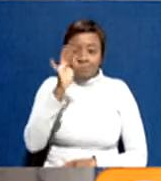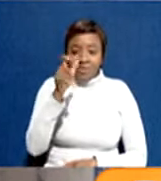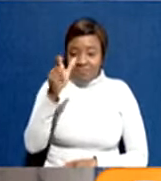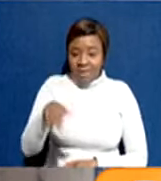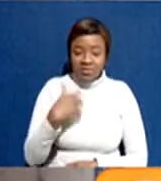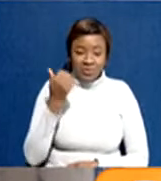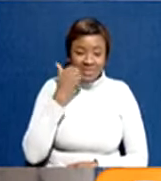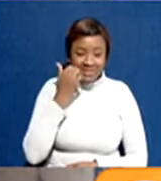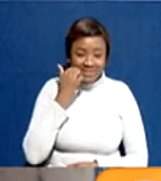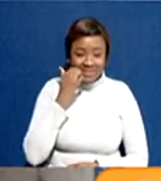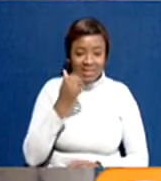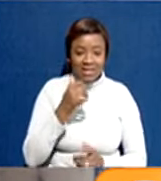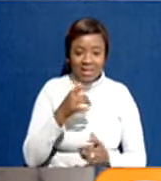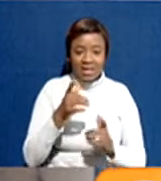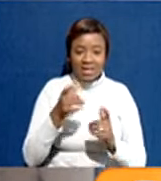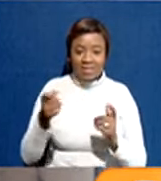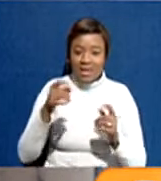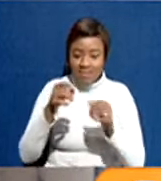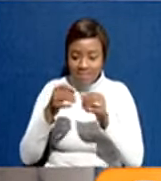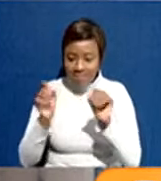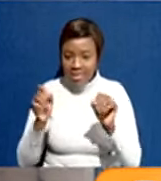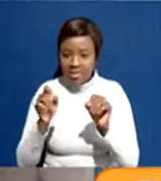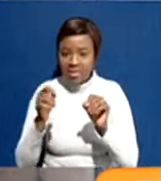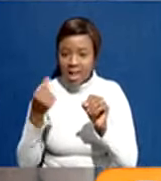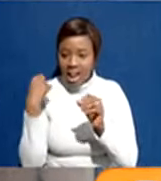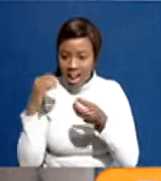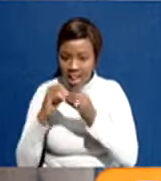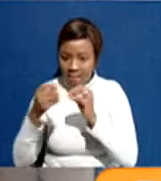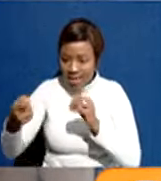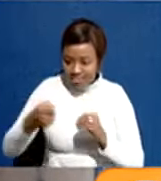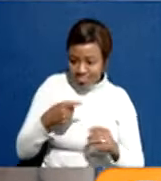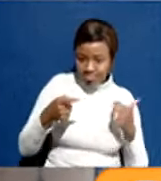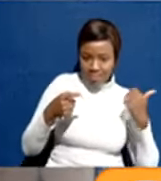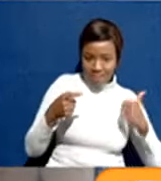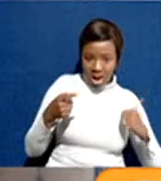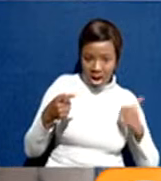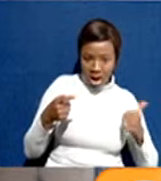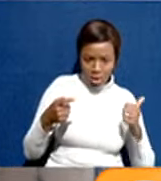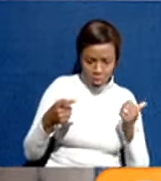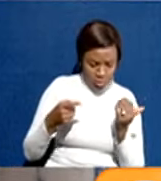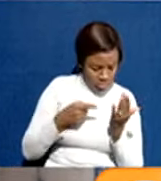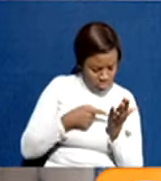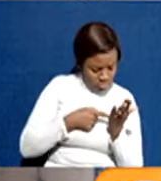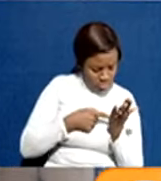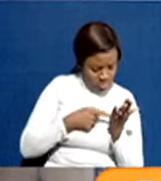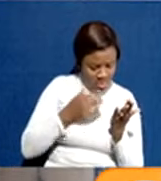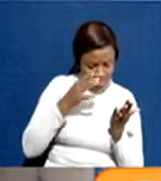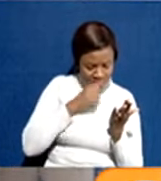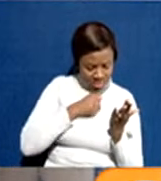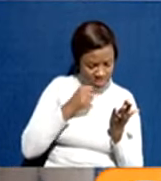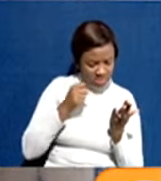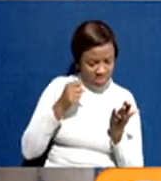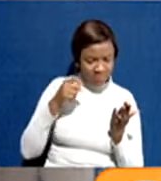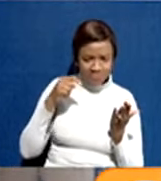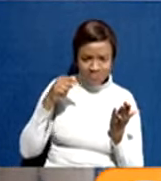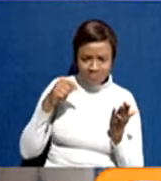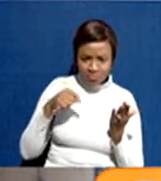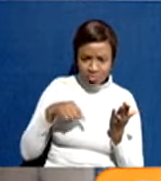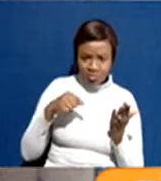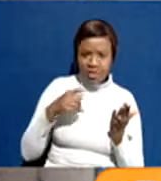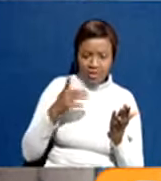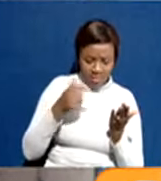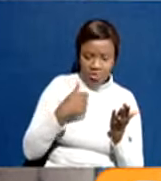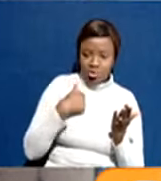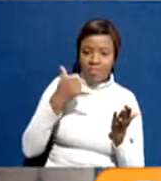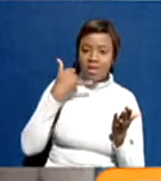to send the cord today, and I pick that patient, I notice that he has not sent a cord, I am required